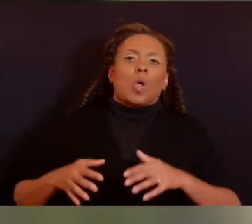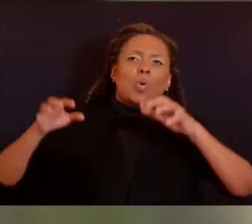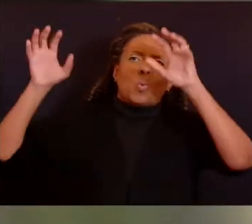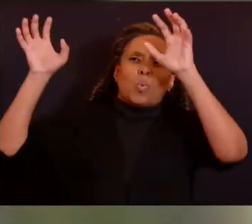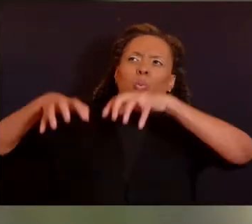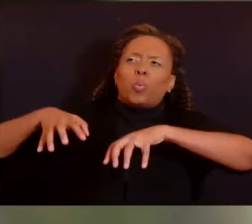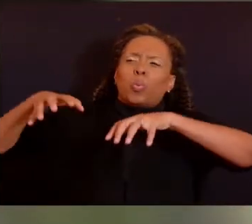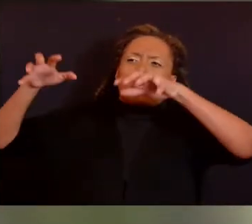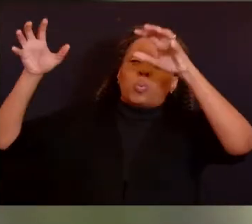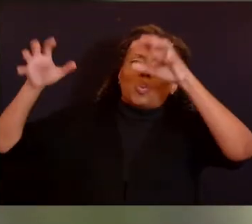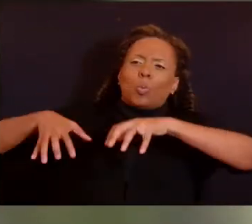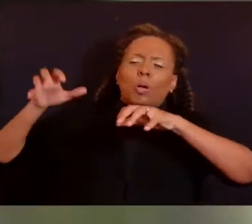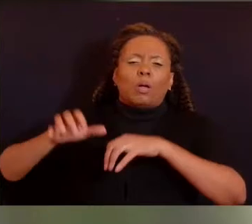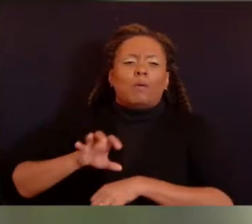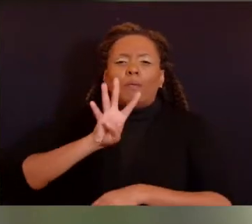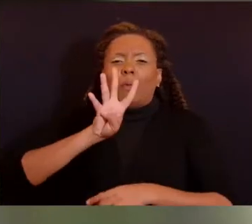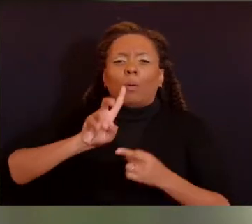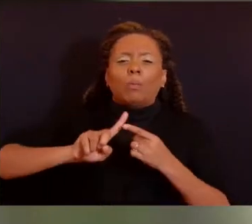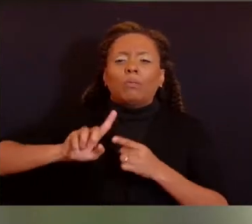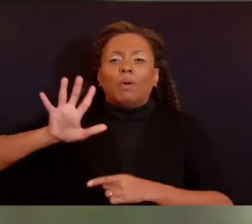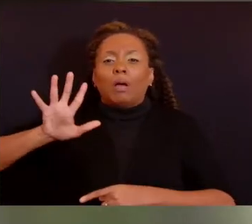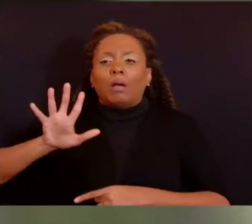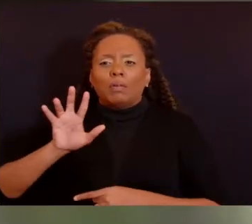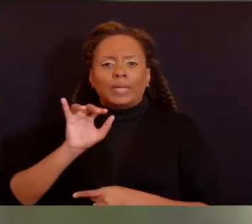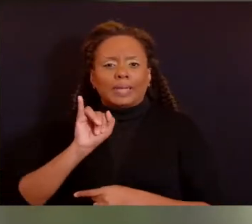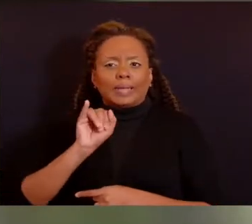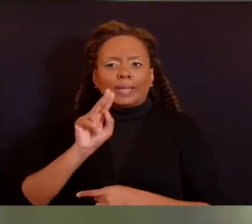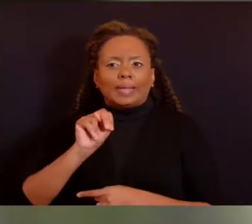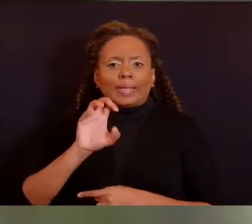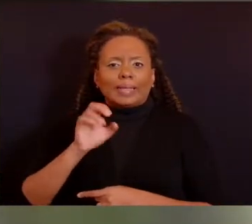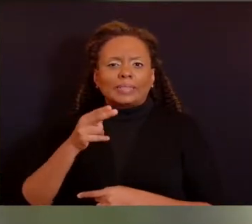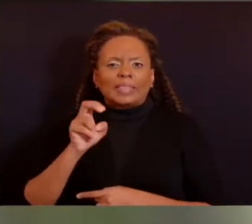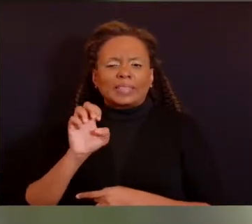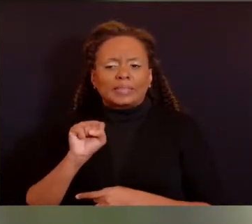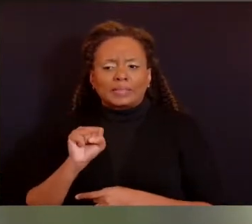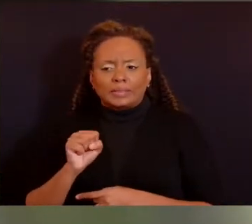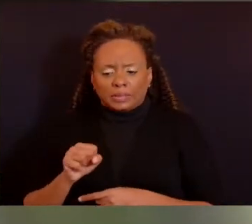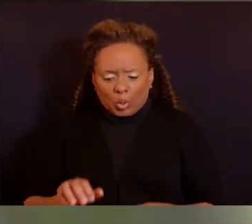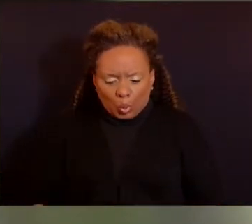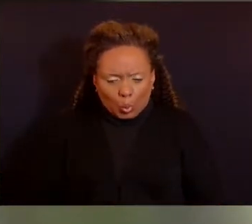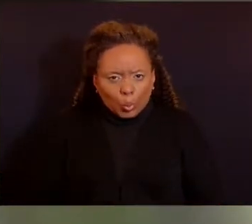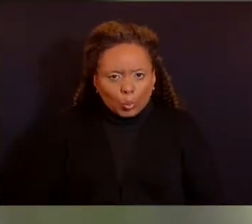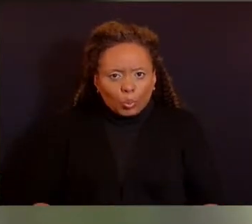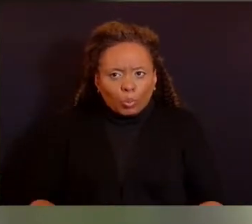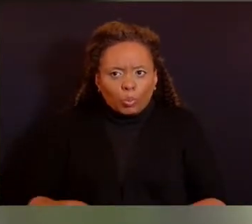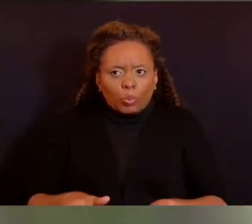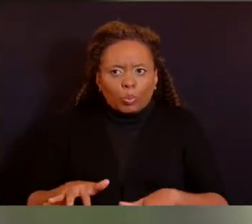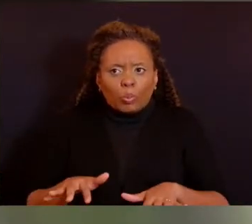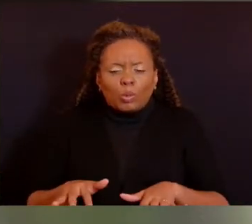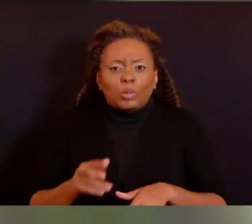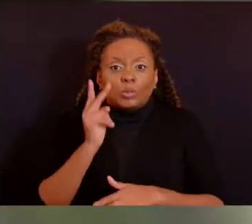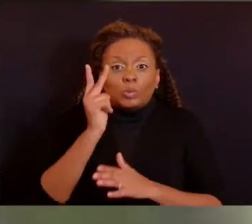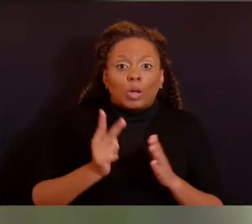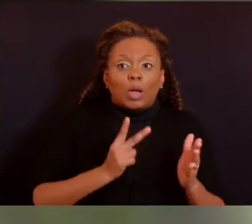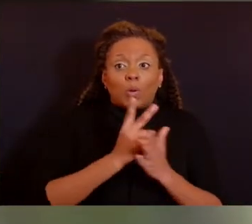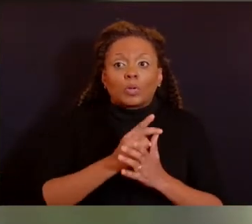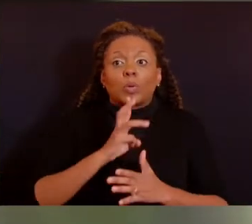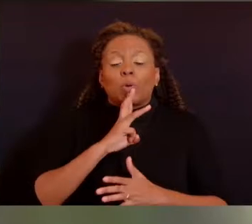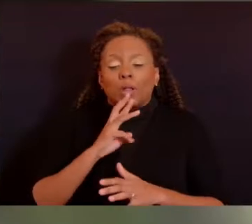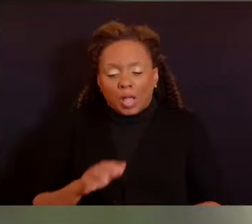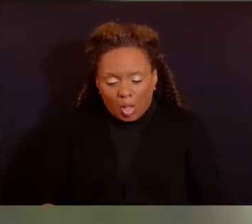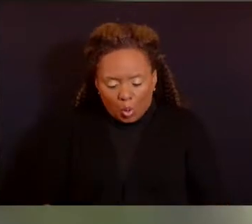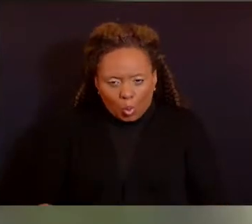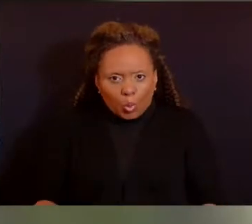of 4 to 5 inches, in some cases close to 6 inches, actually occurred within a space of 2 hours. That's